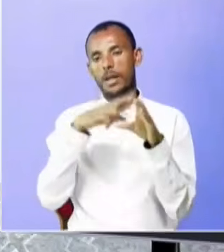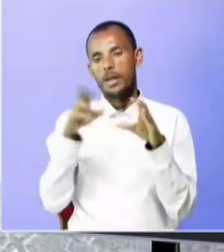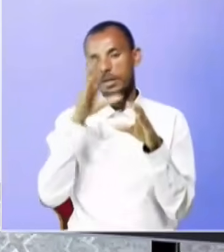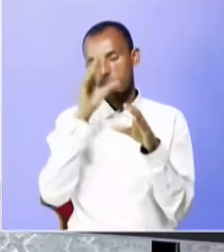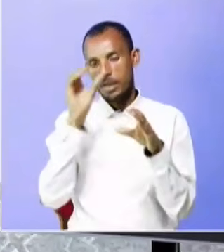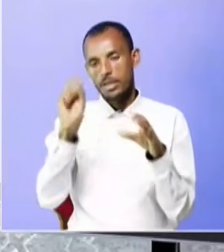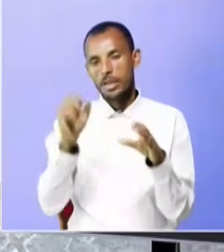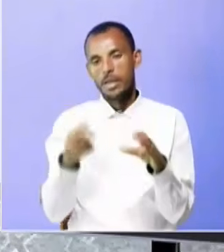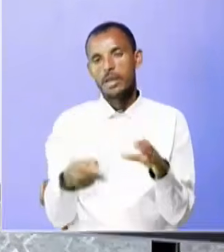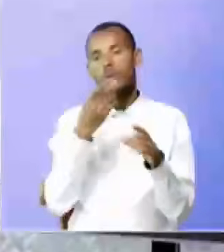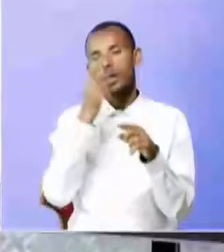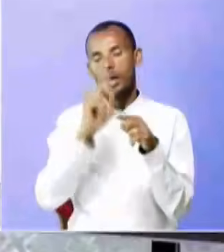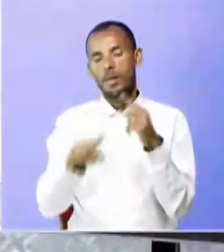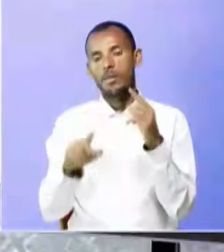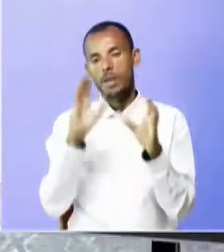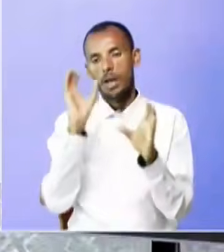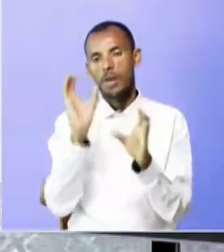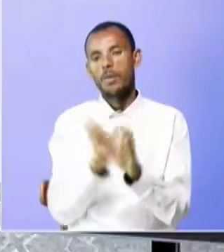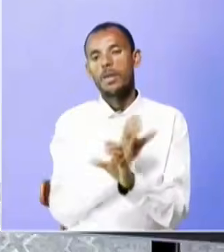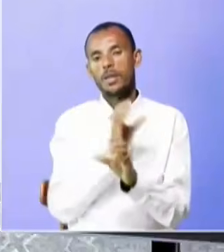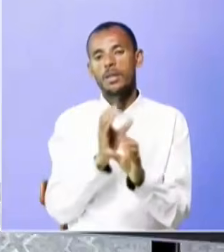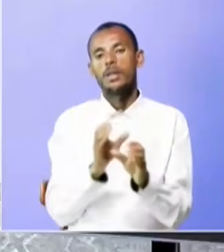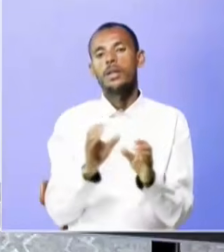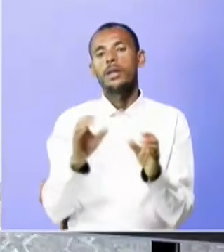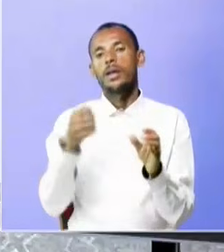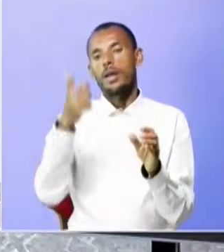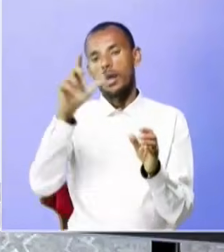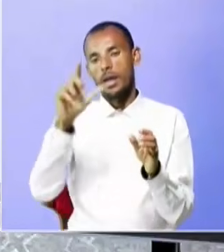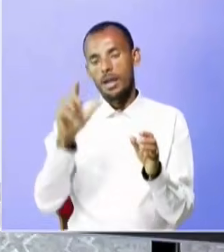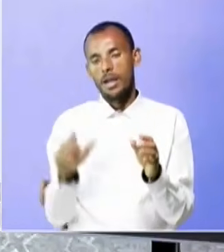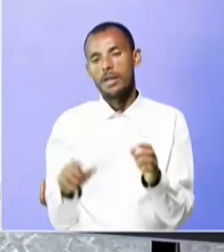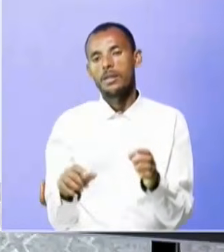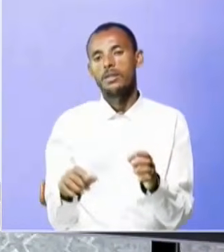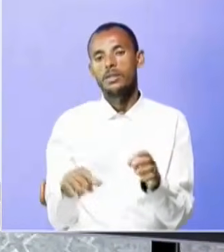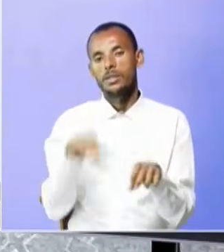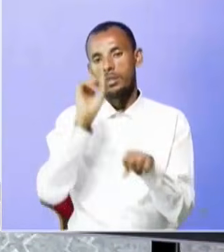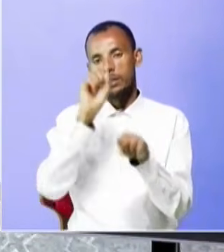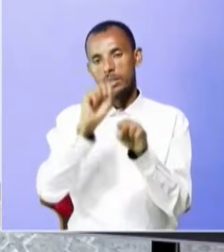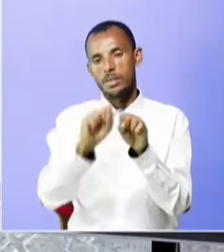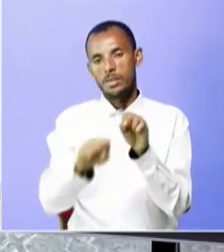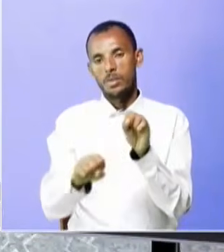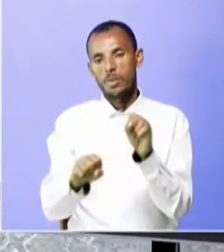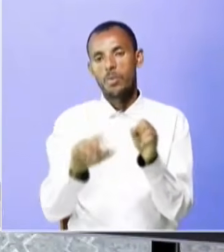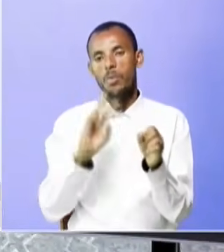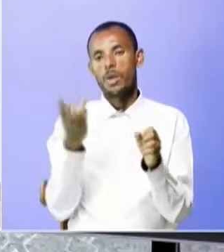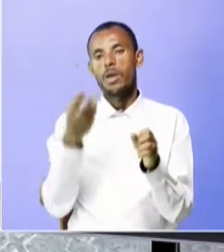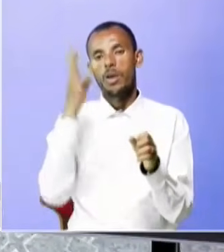slant height, we cannot calculate the lateral surface area. So